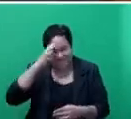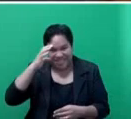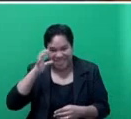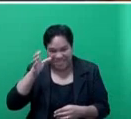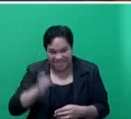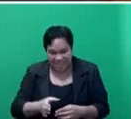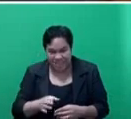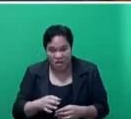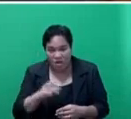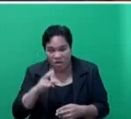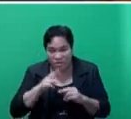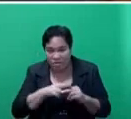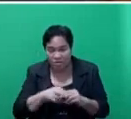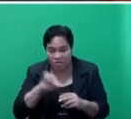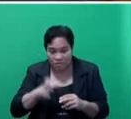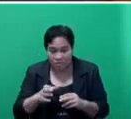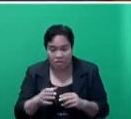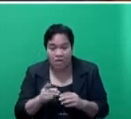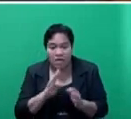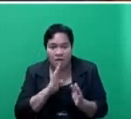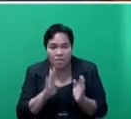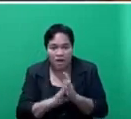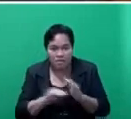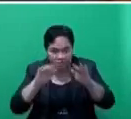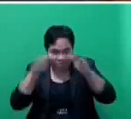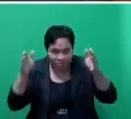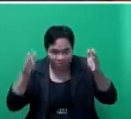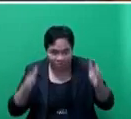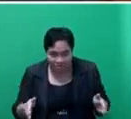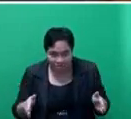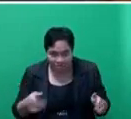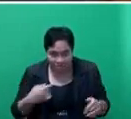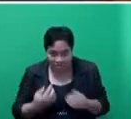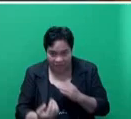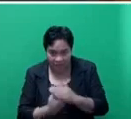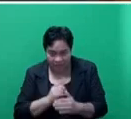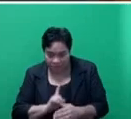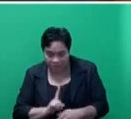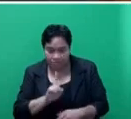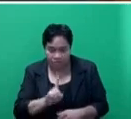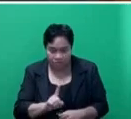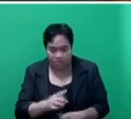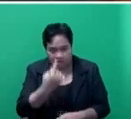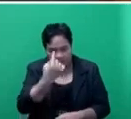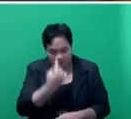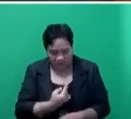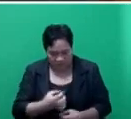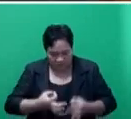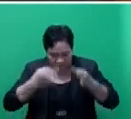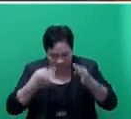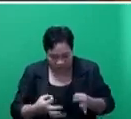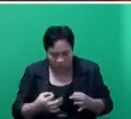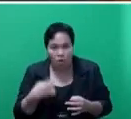a Fijian enters the privacy of that voting booth and to decide on who